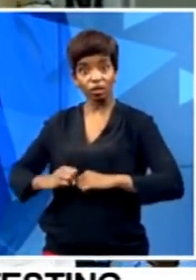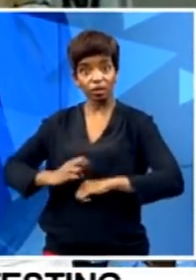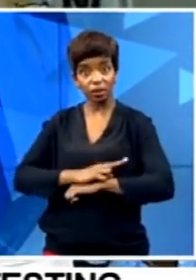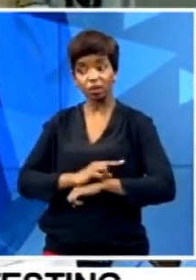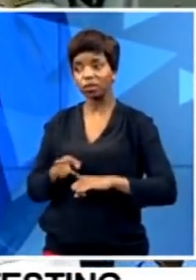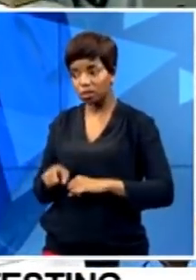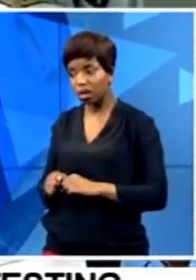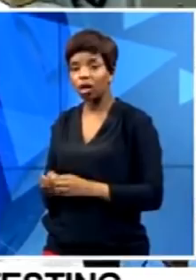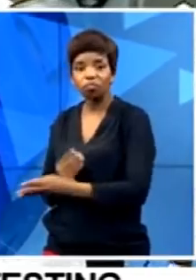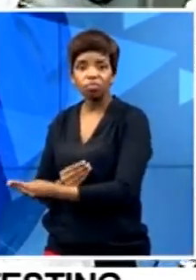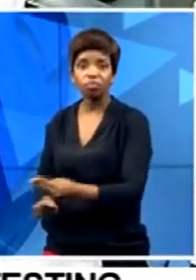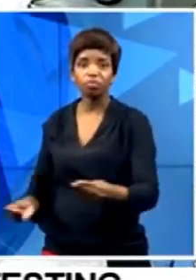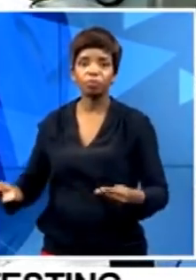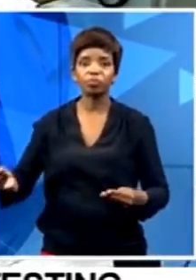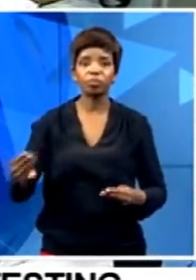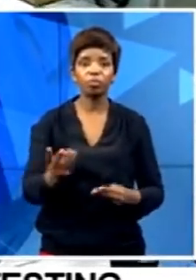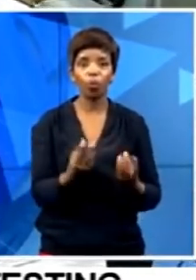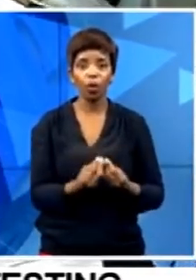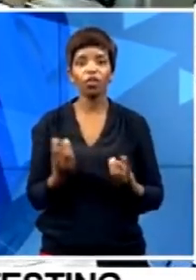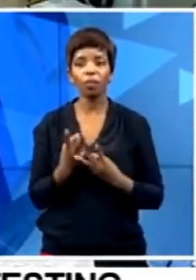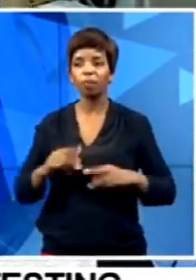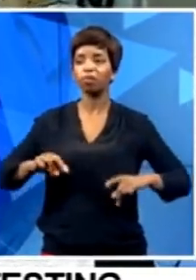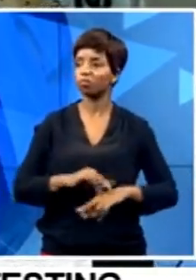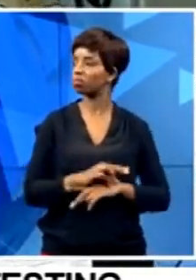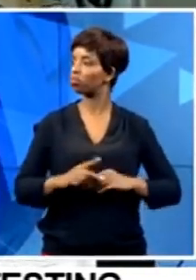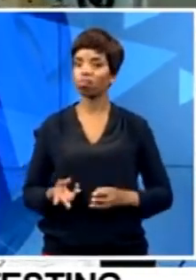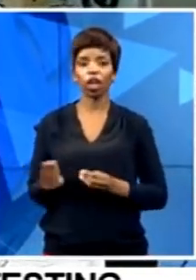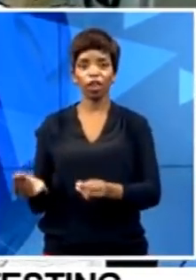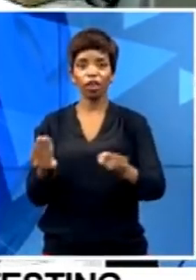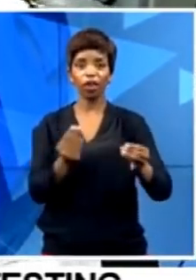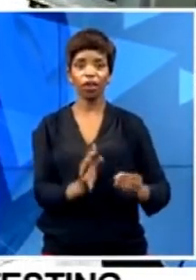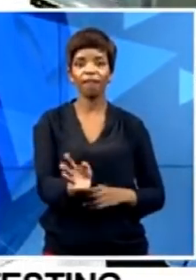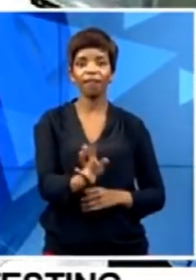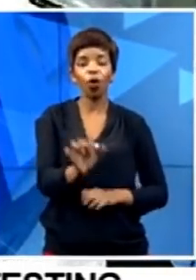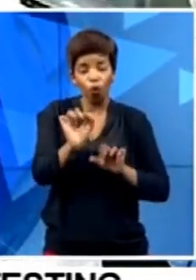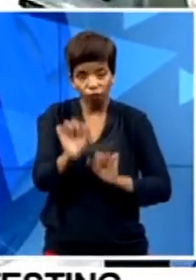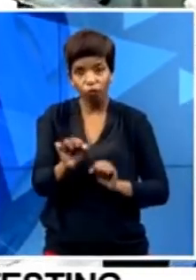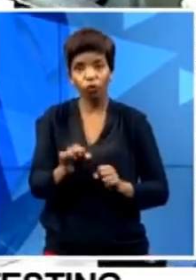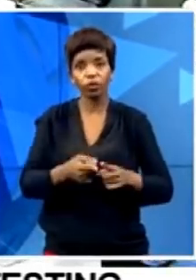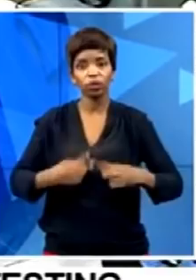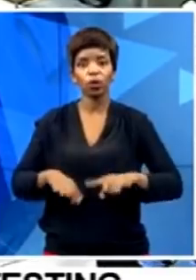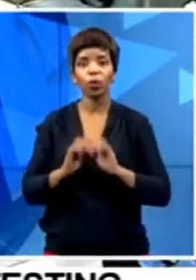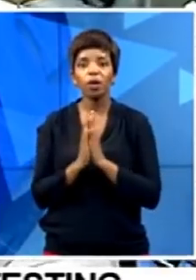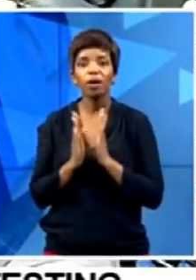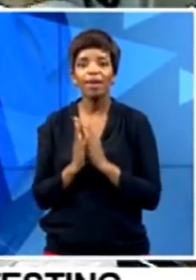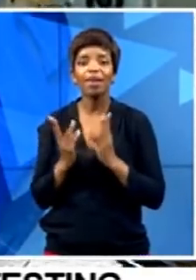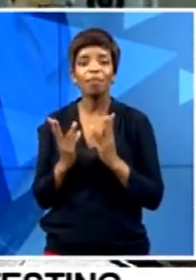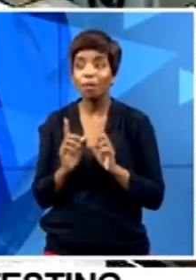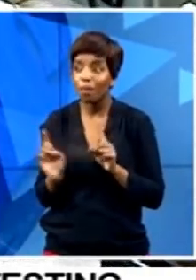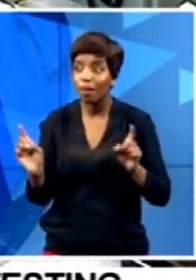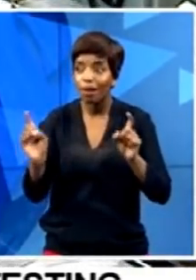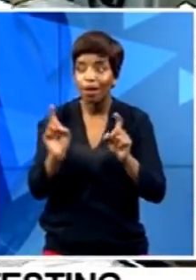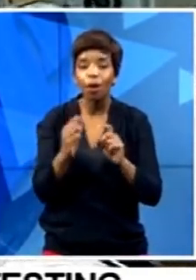and of course we are calling everyone out there, calling people must come forward. Already we've received such kind of